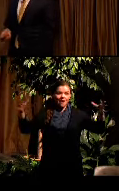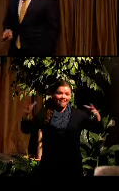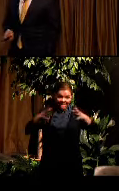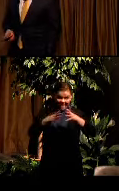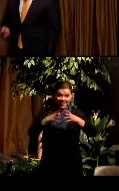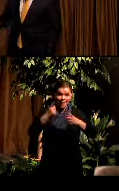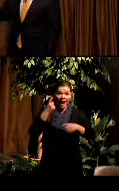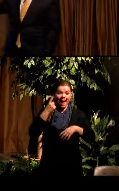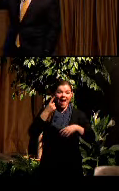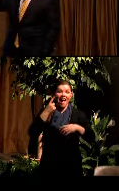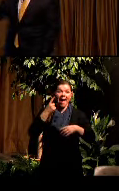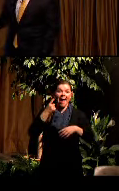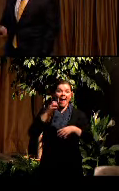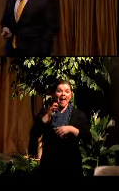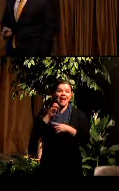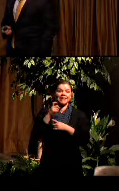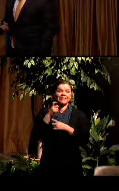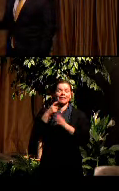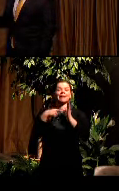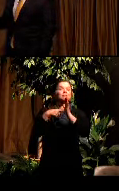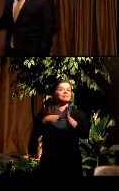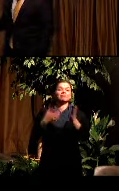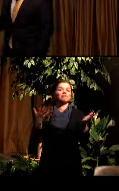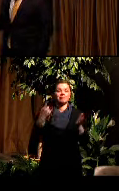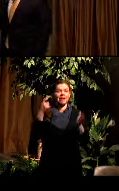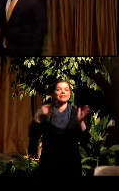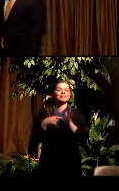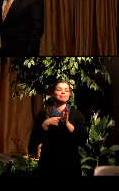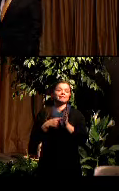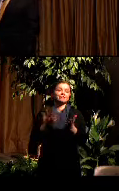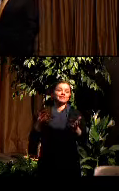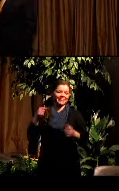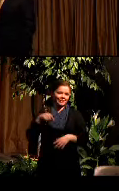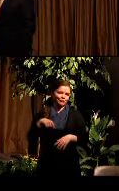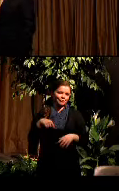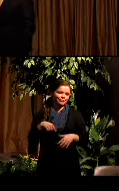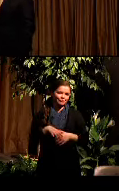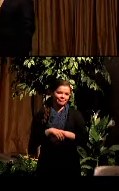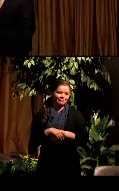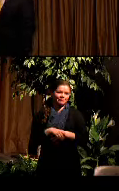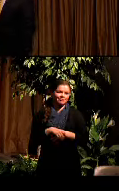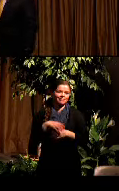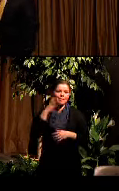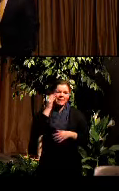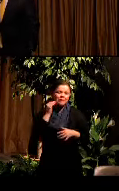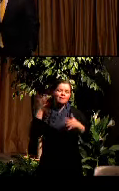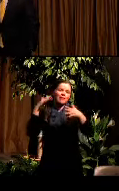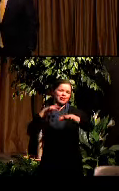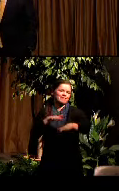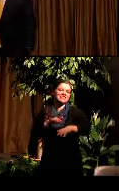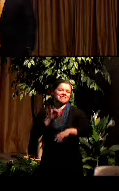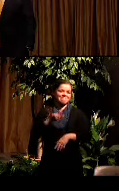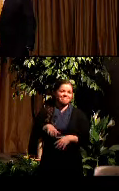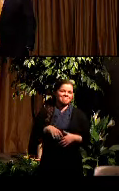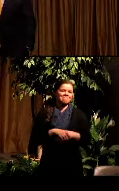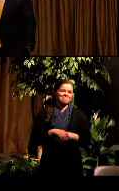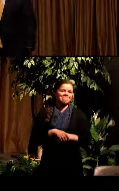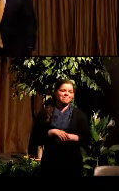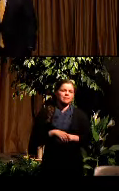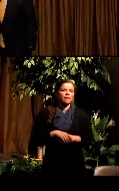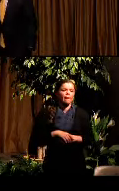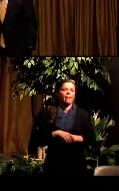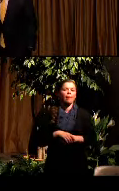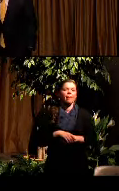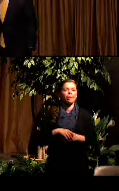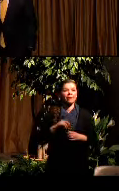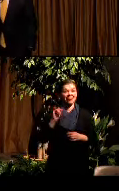Experience Migration. That's happening right up here. We're renovating the entire birdhouse, and the work that we do at the Migratory Bird Center will be the hallmark of what's in